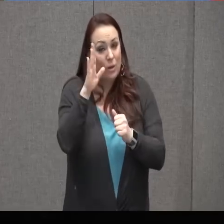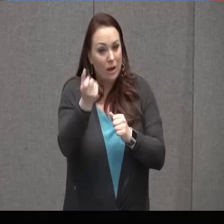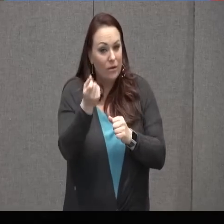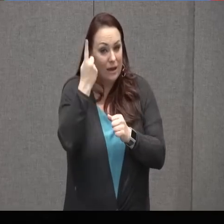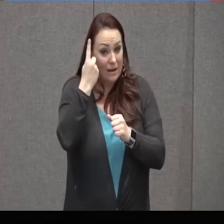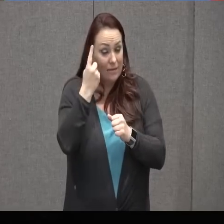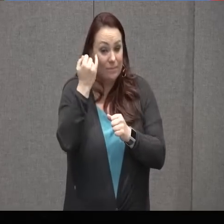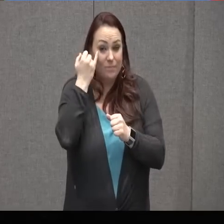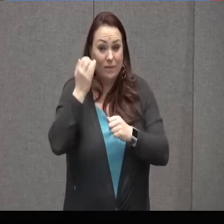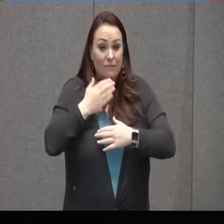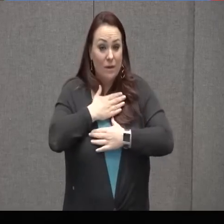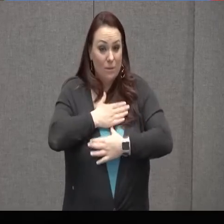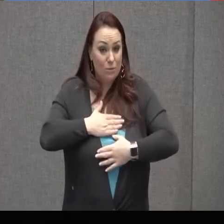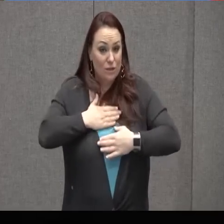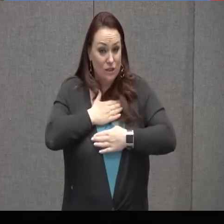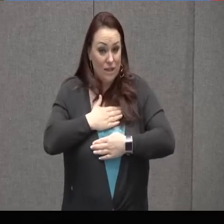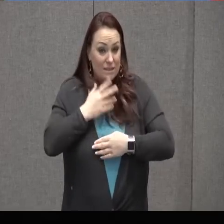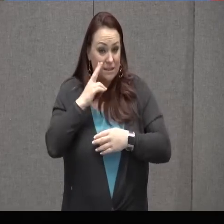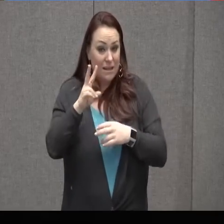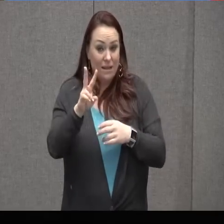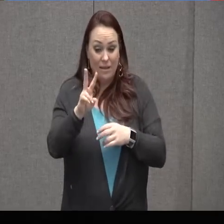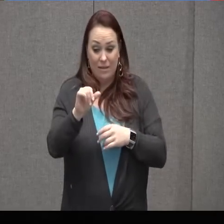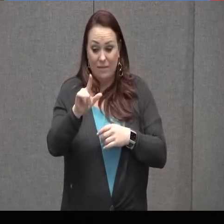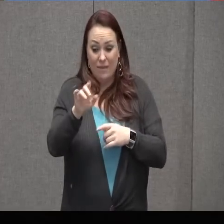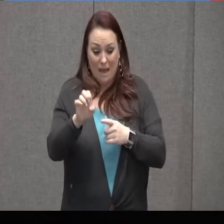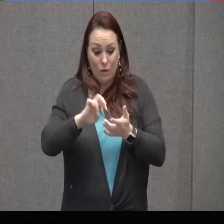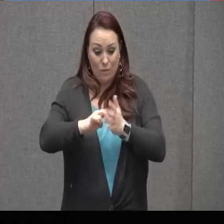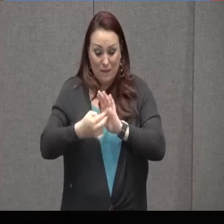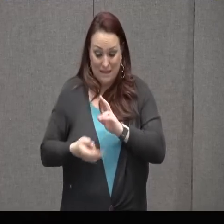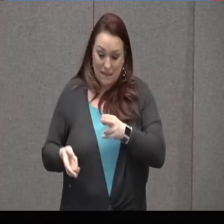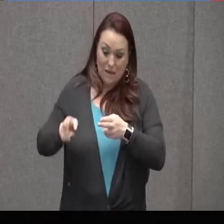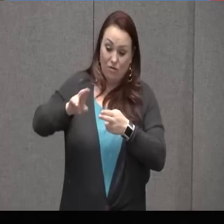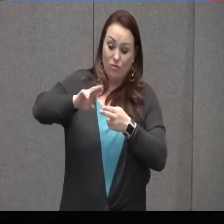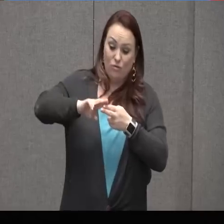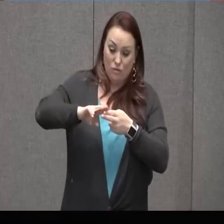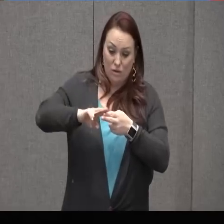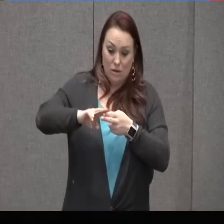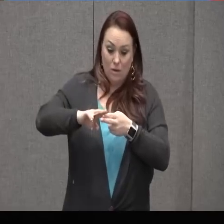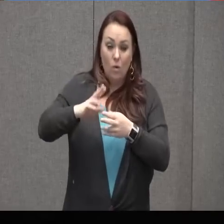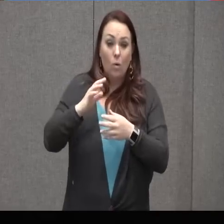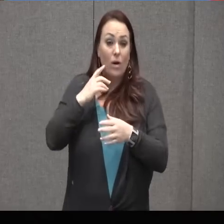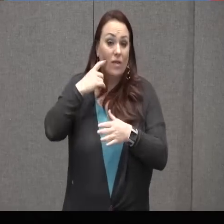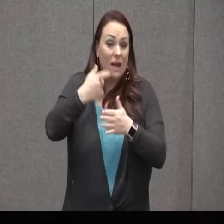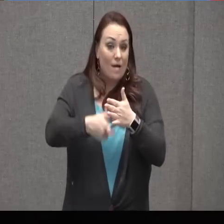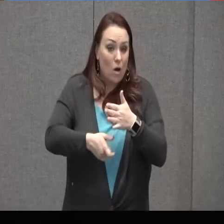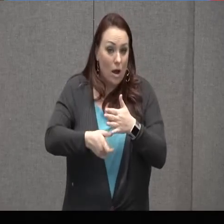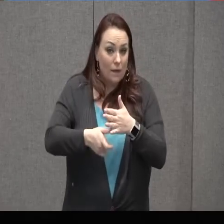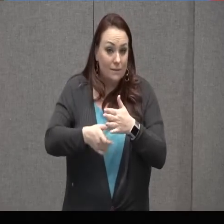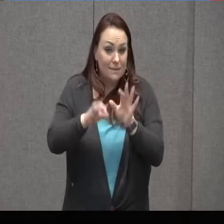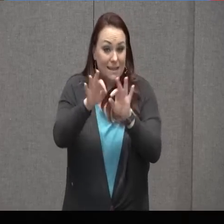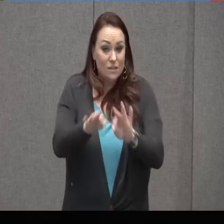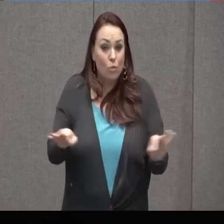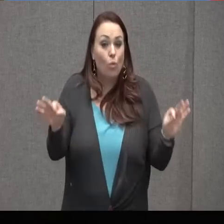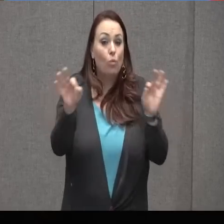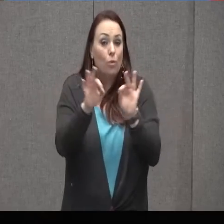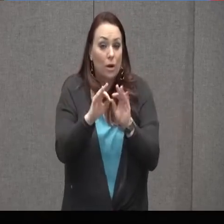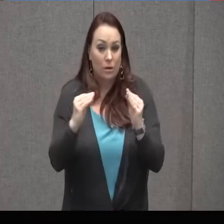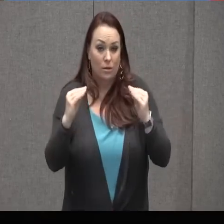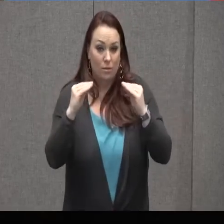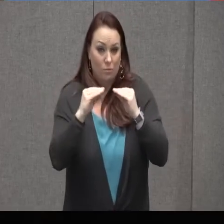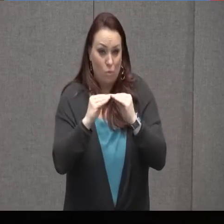value, it means the value goes up, or maybe it costs more. For